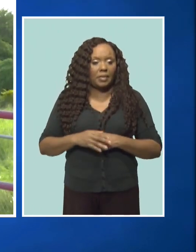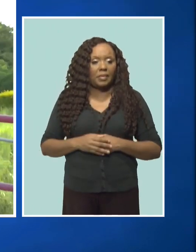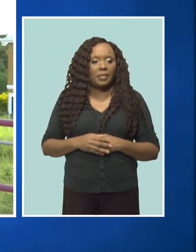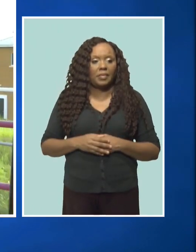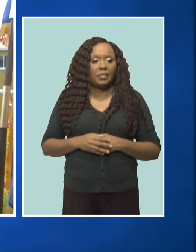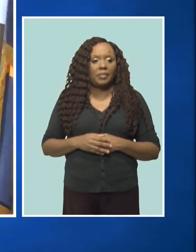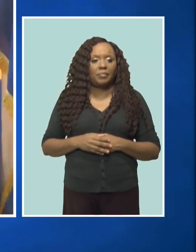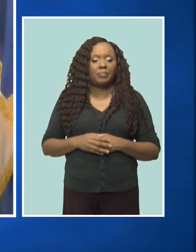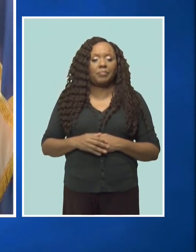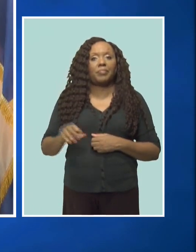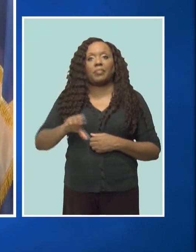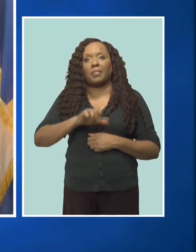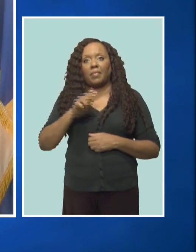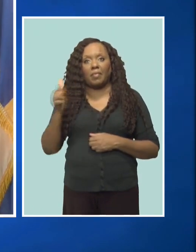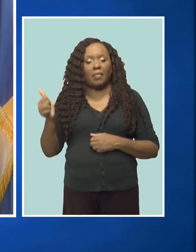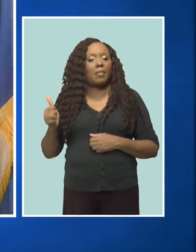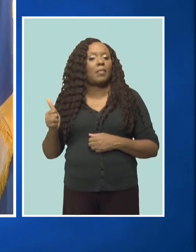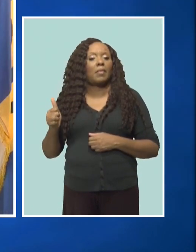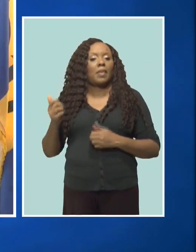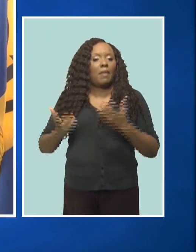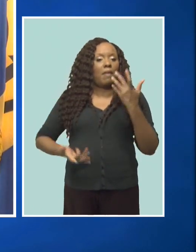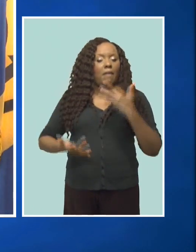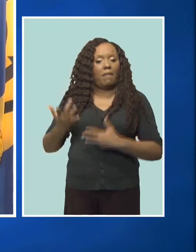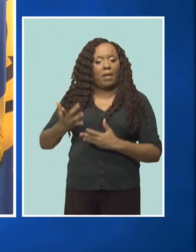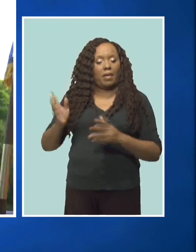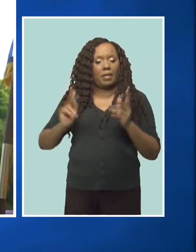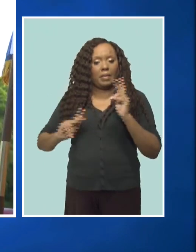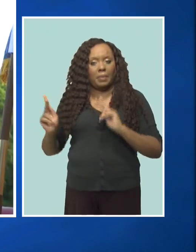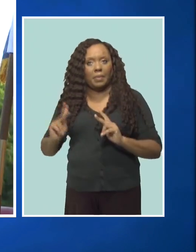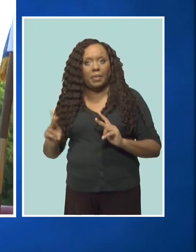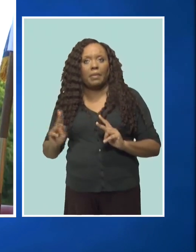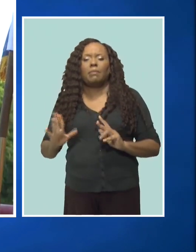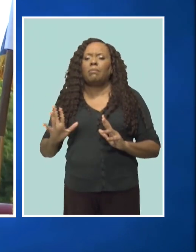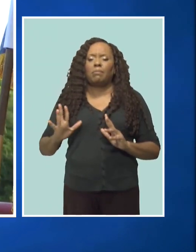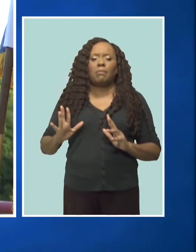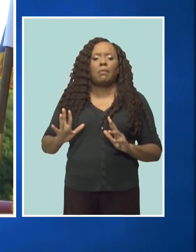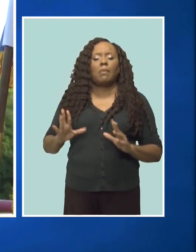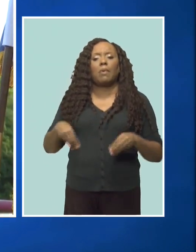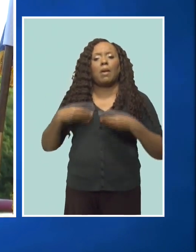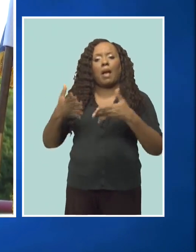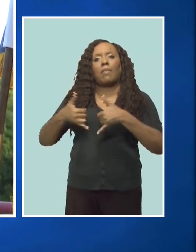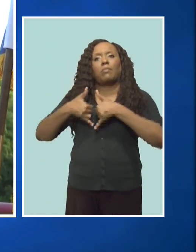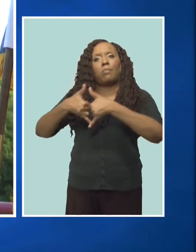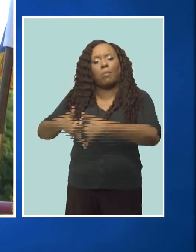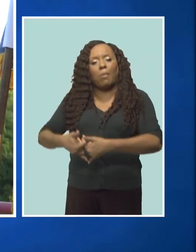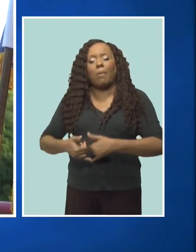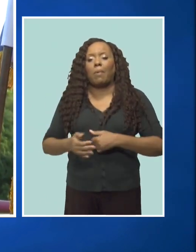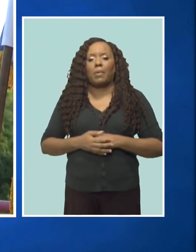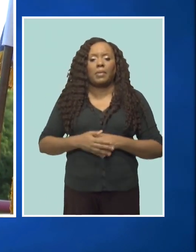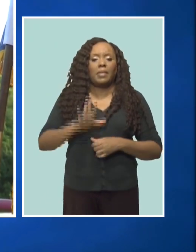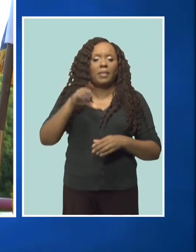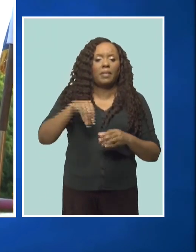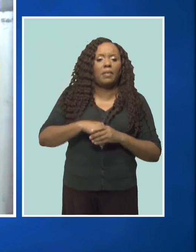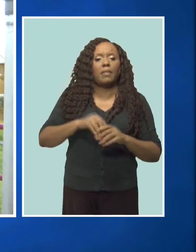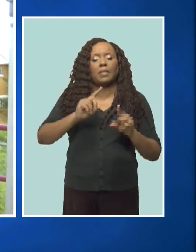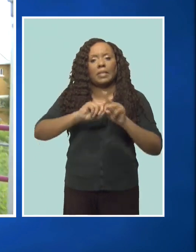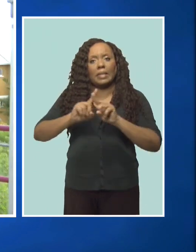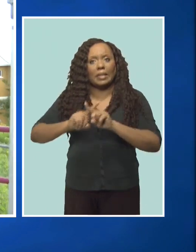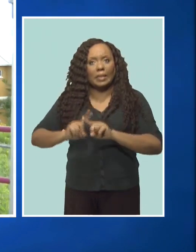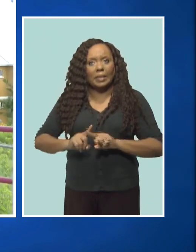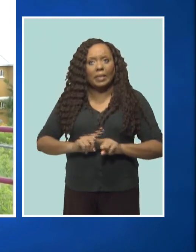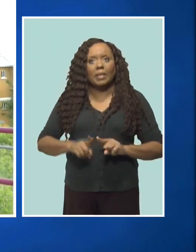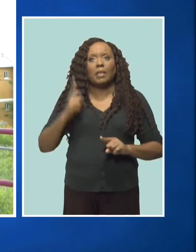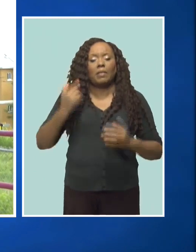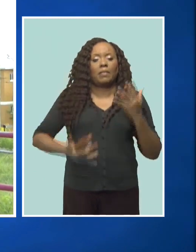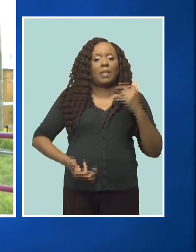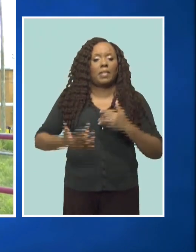Several officers and civilians were recognized at the ceremony, which formed part of a slate of activities commemorating the Barbados Fire